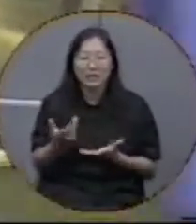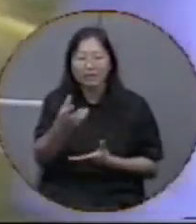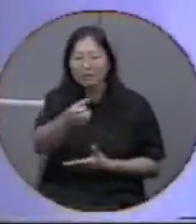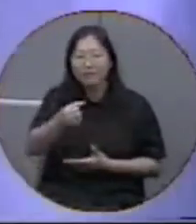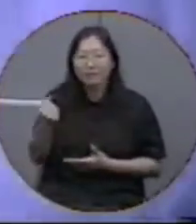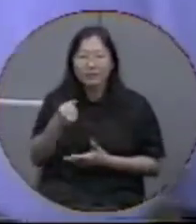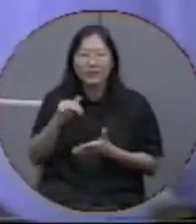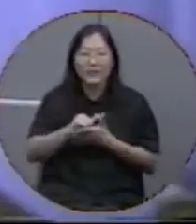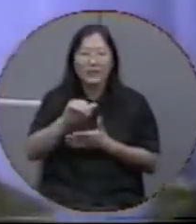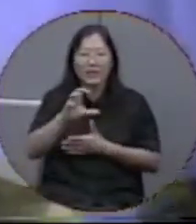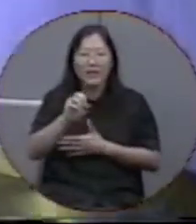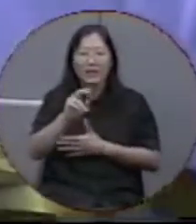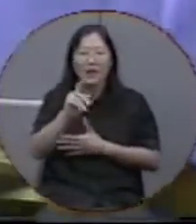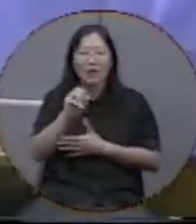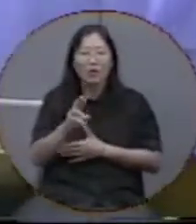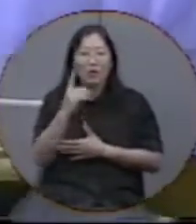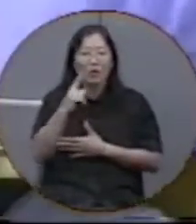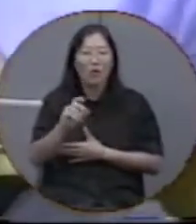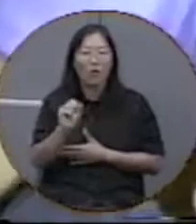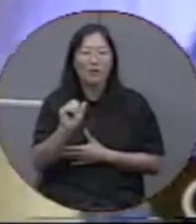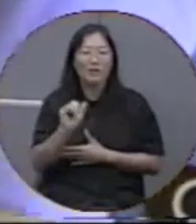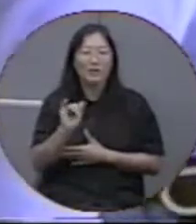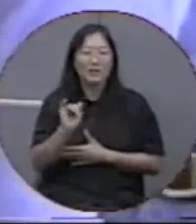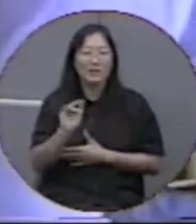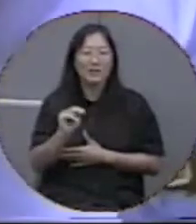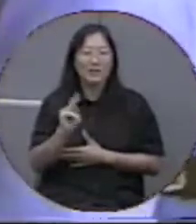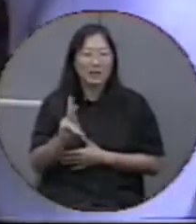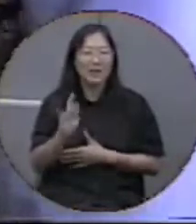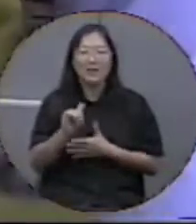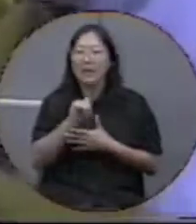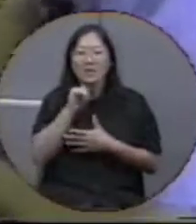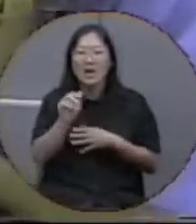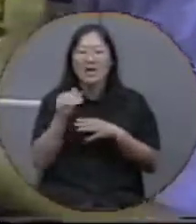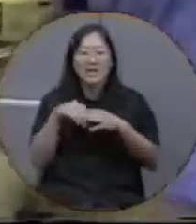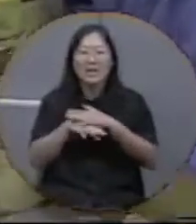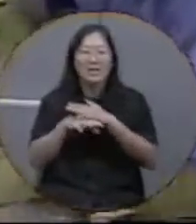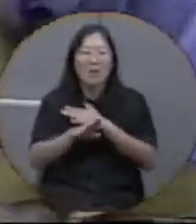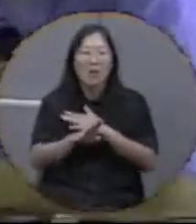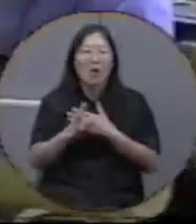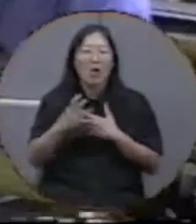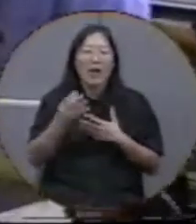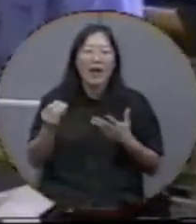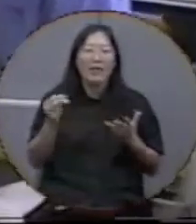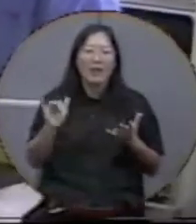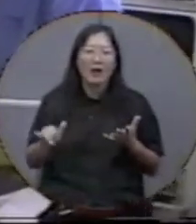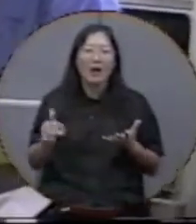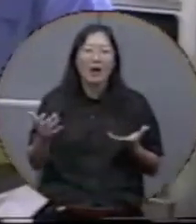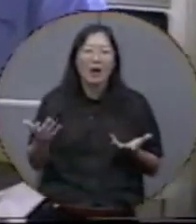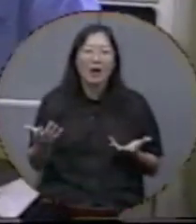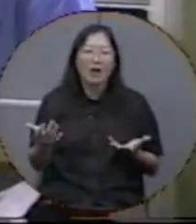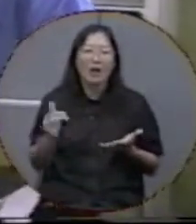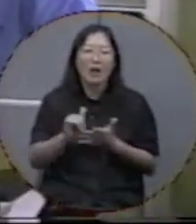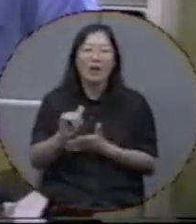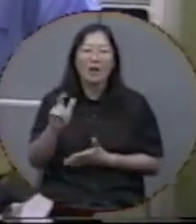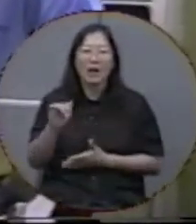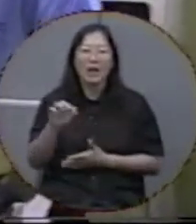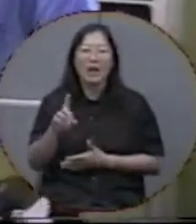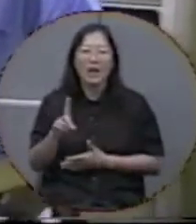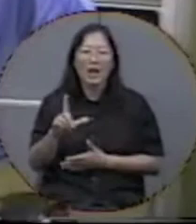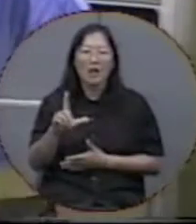The counter for the sink and stuff was just, it wasn't accessible, and it the